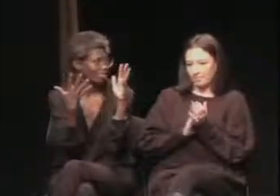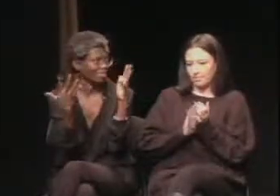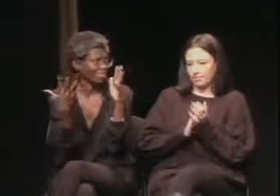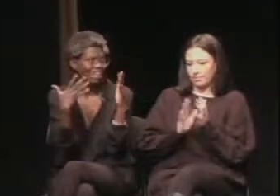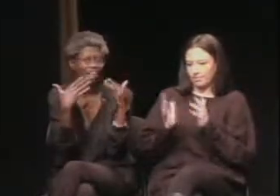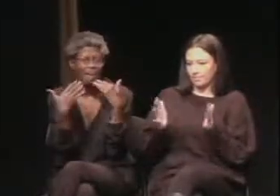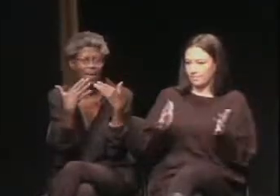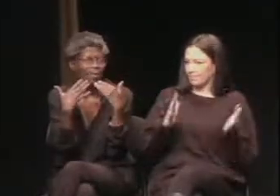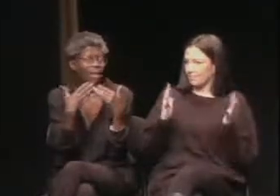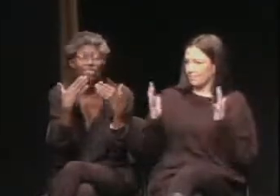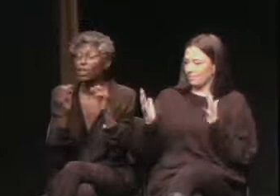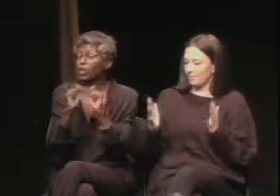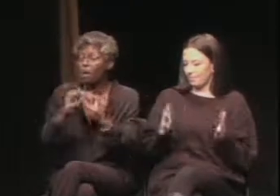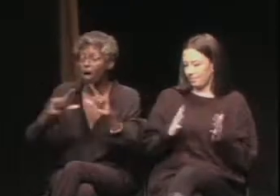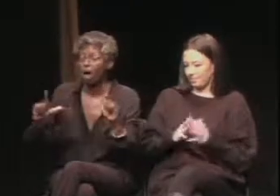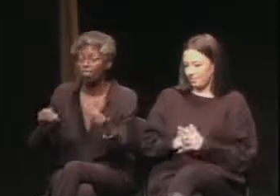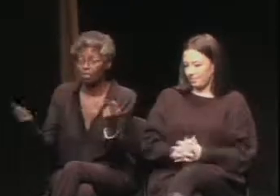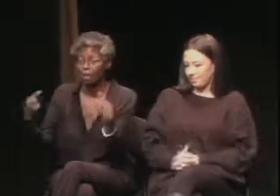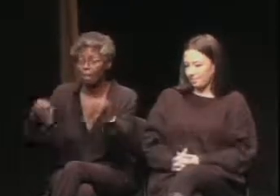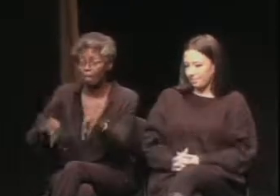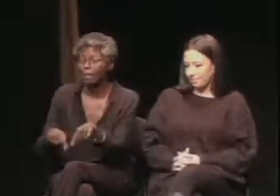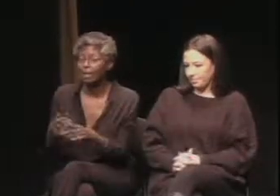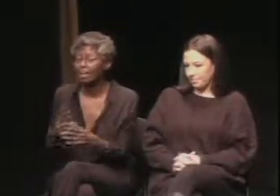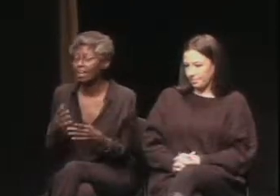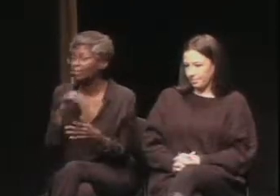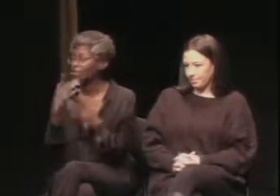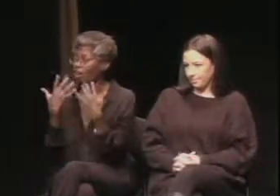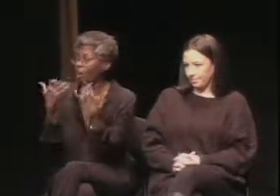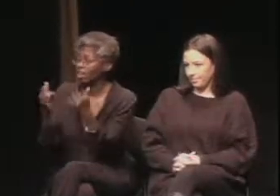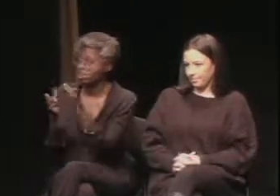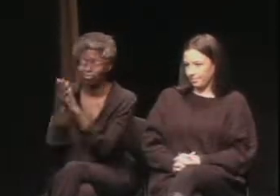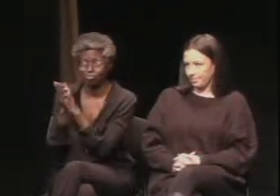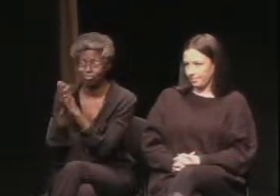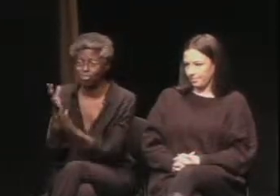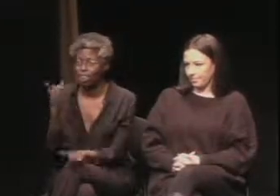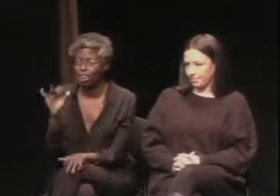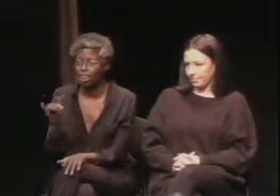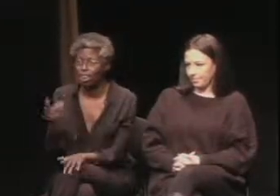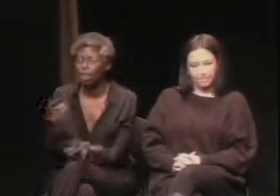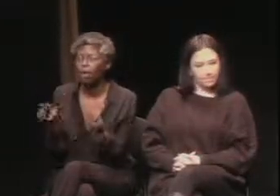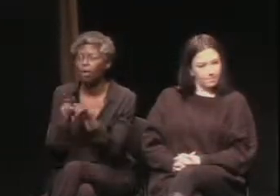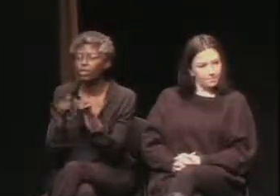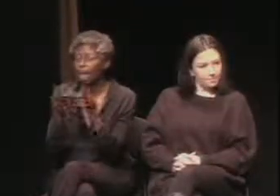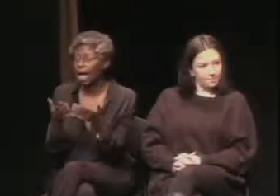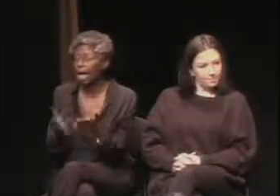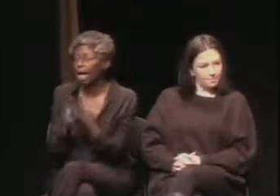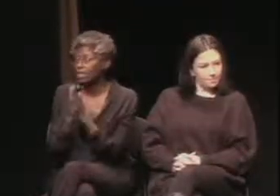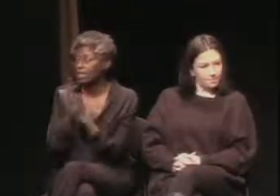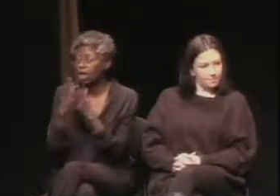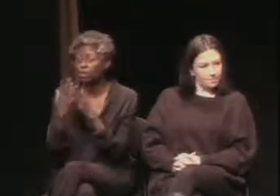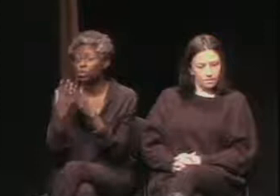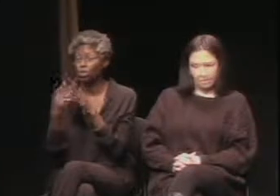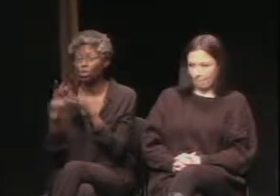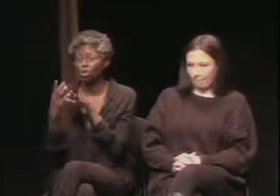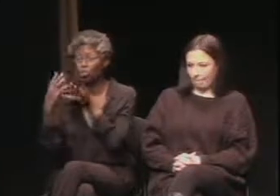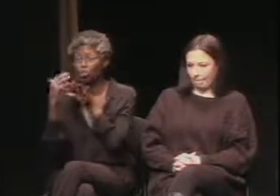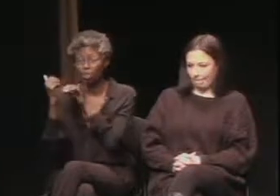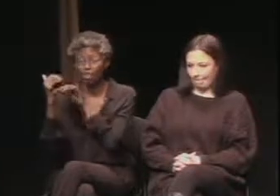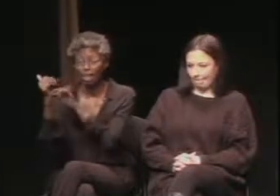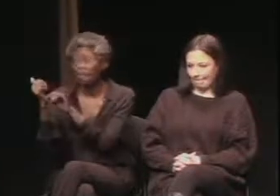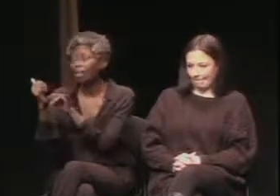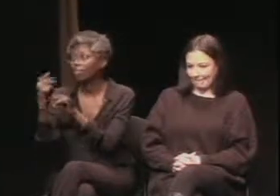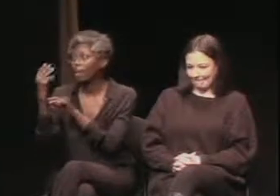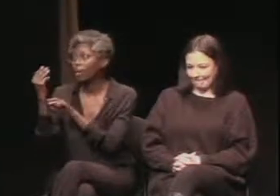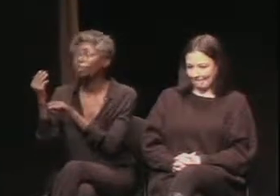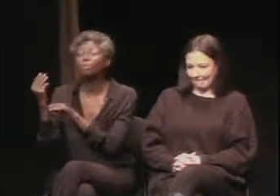This is so and thank you all for coming and being such an attentive audience. I am going to ask you all to start making your way into the Langs & Hughes